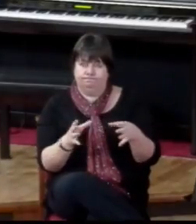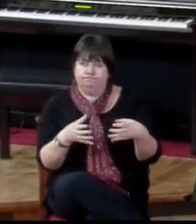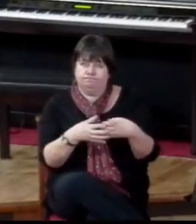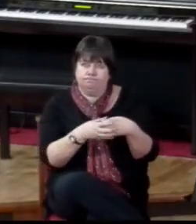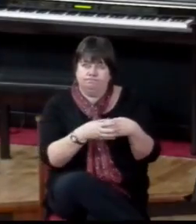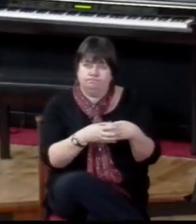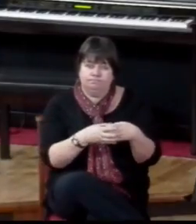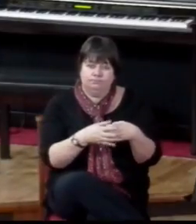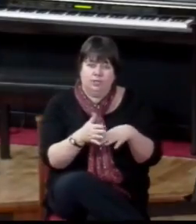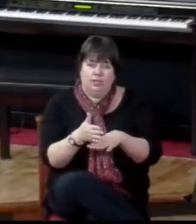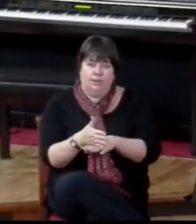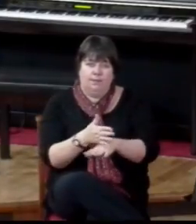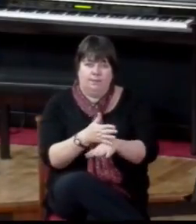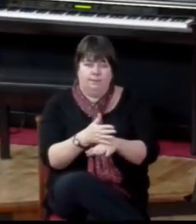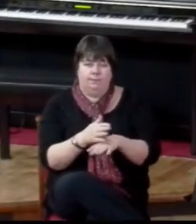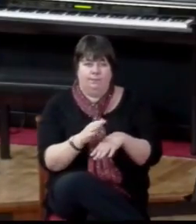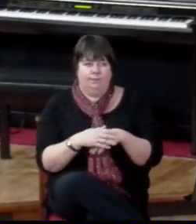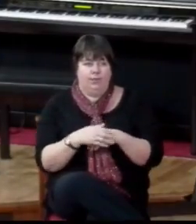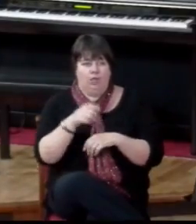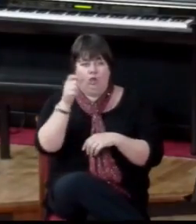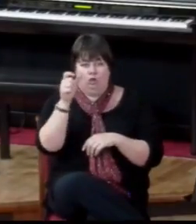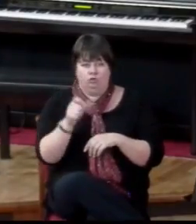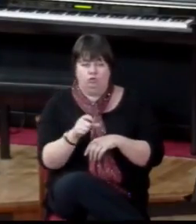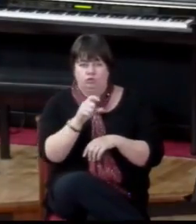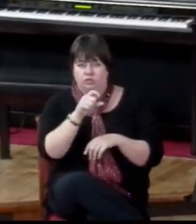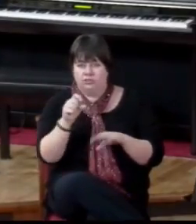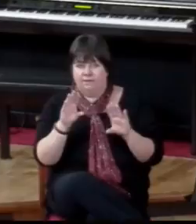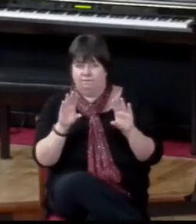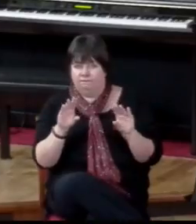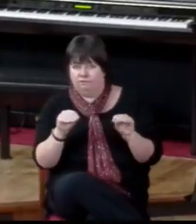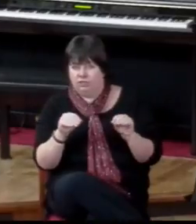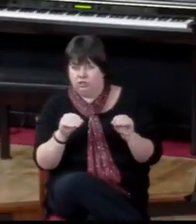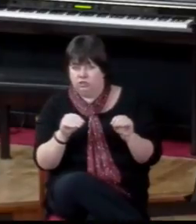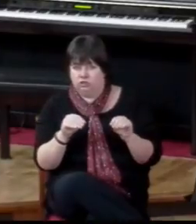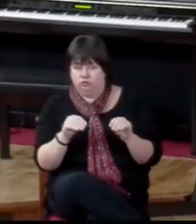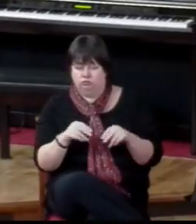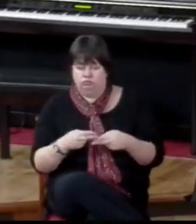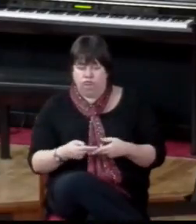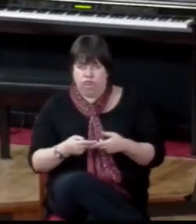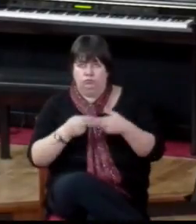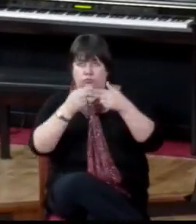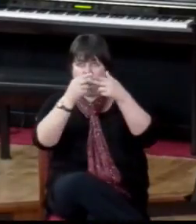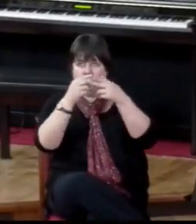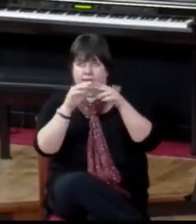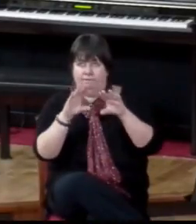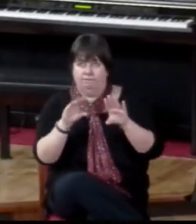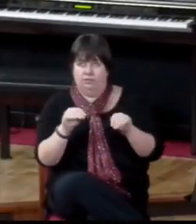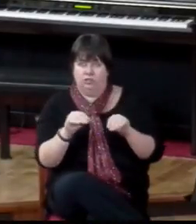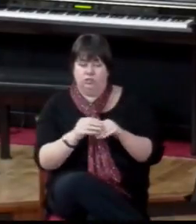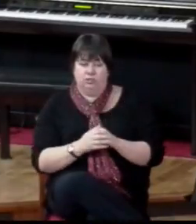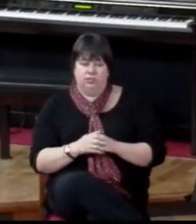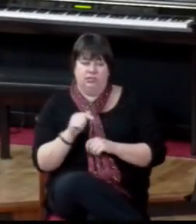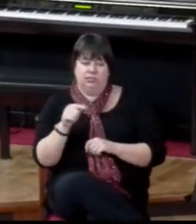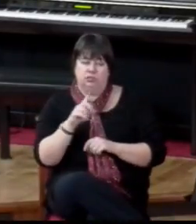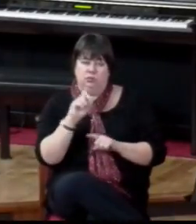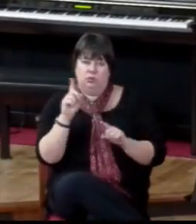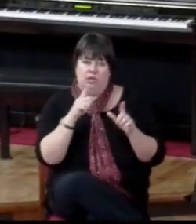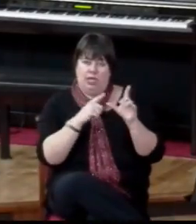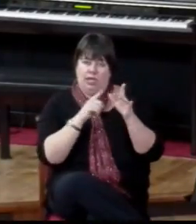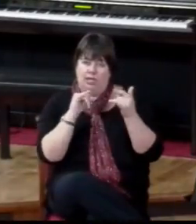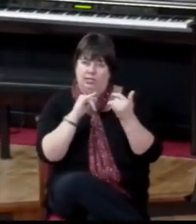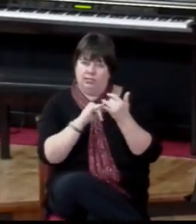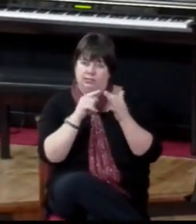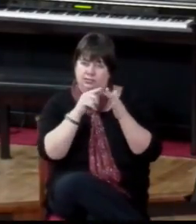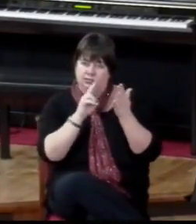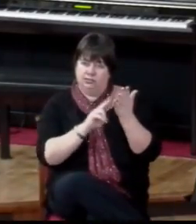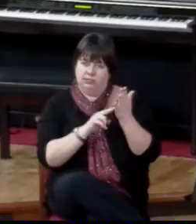So the crucifixion is past, the resurrection is over, and this is what we call ascension.